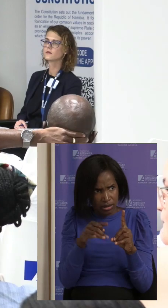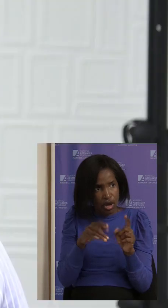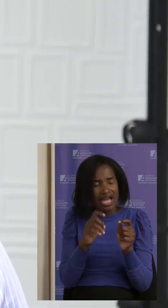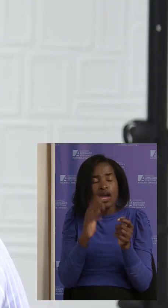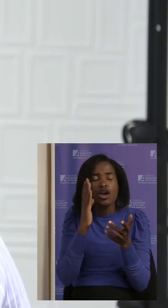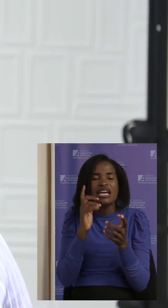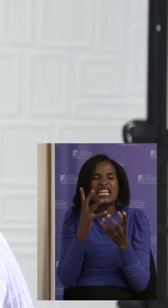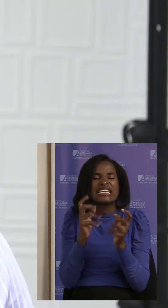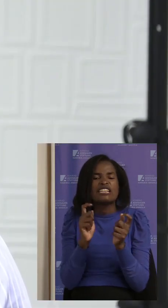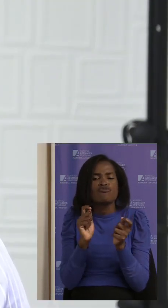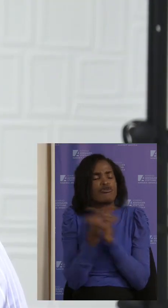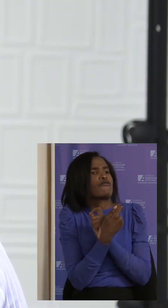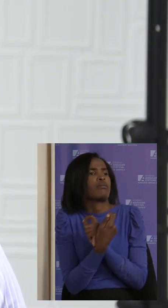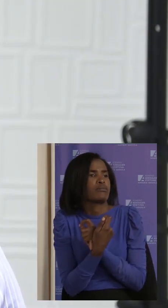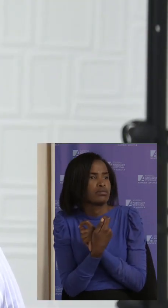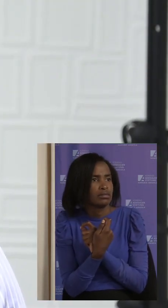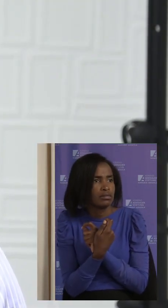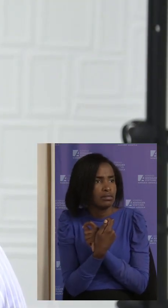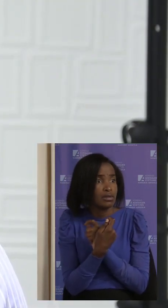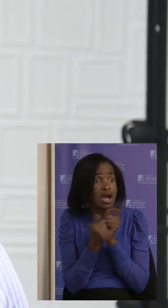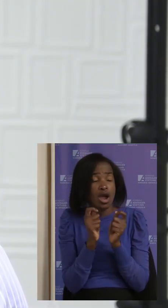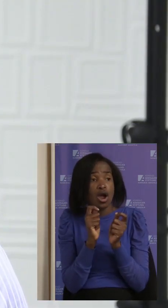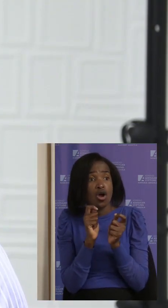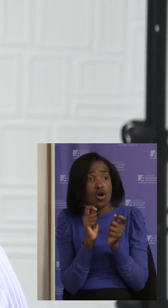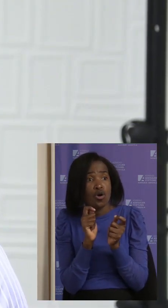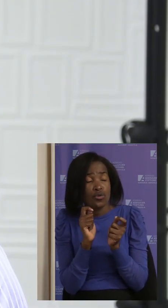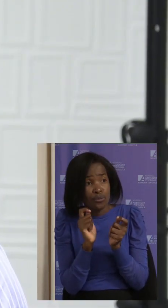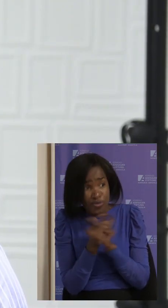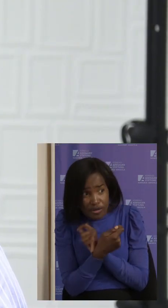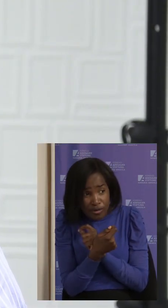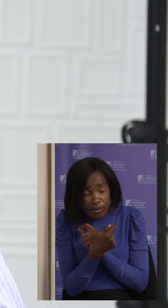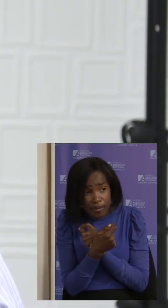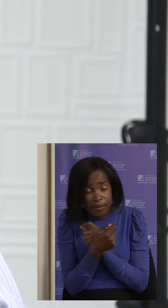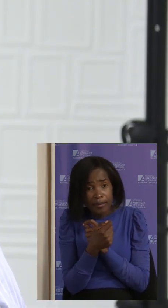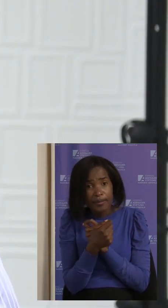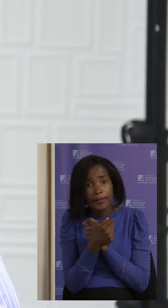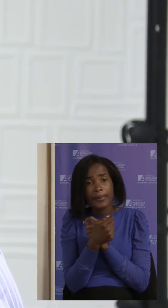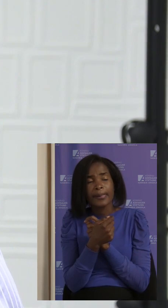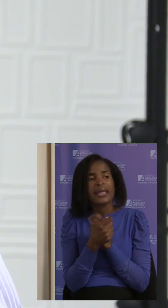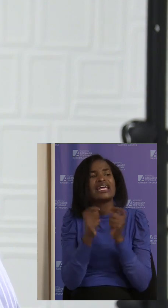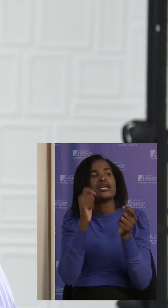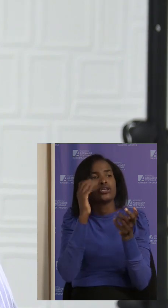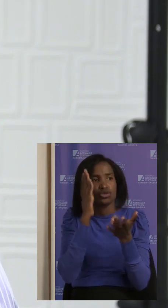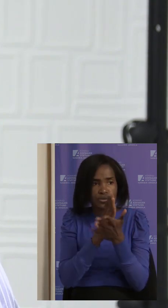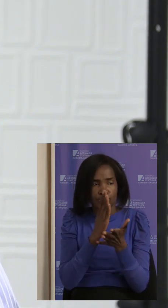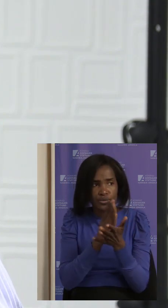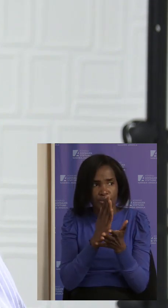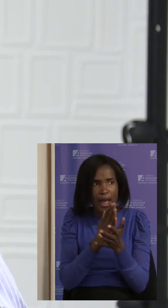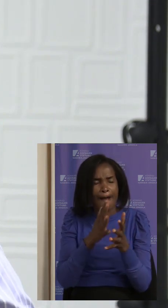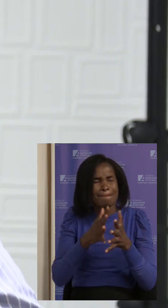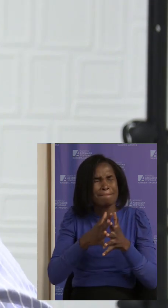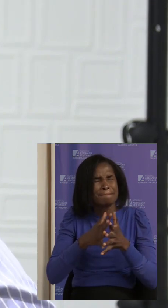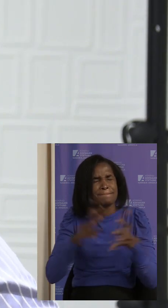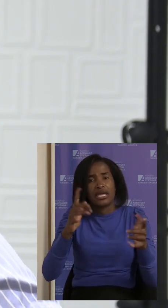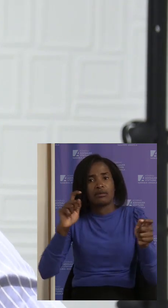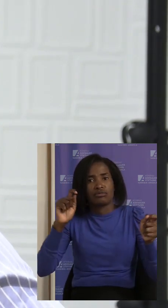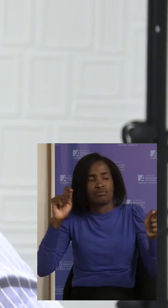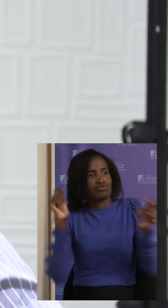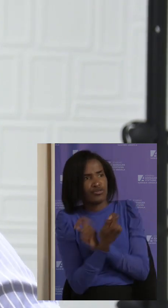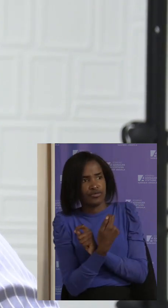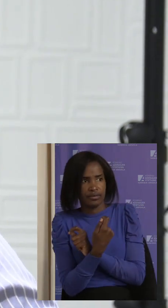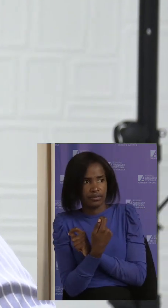reform. Reform in the context, I think I don't want to repeat what others have already said. It really needs to have a big reform.